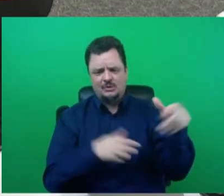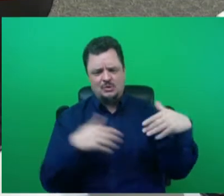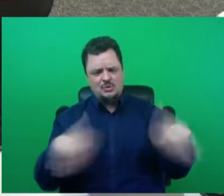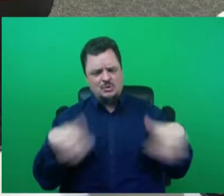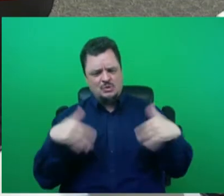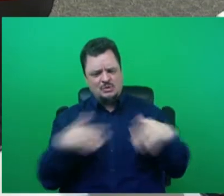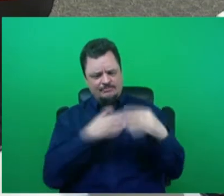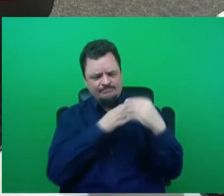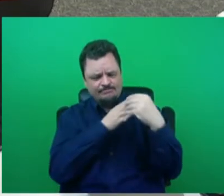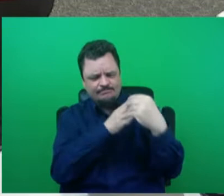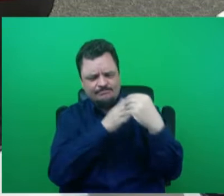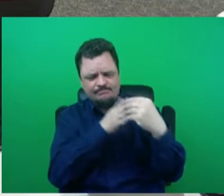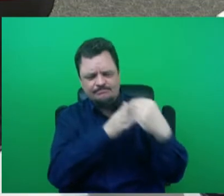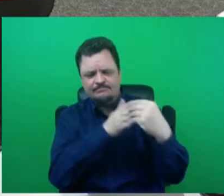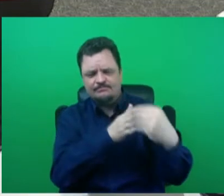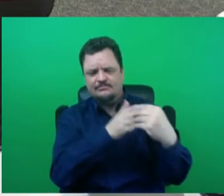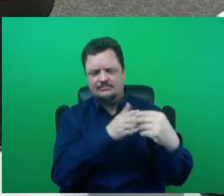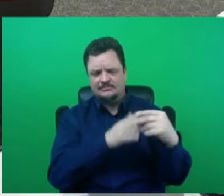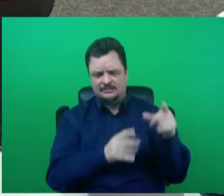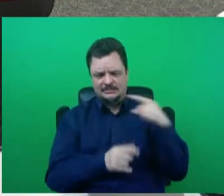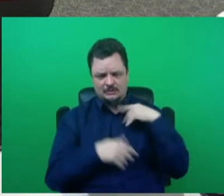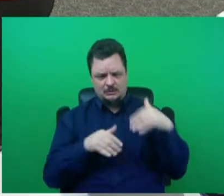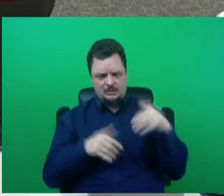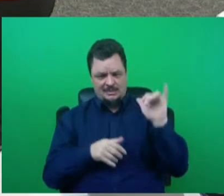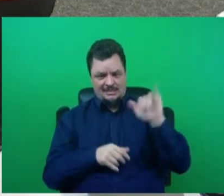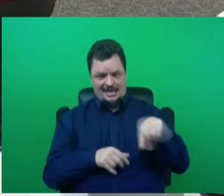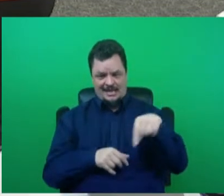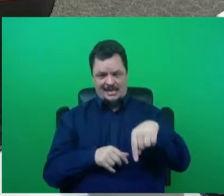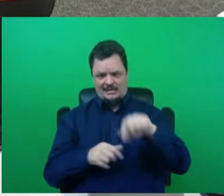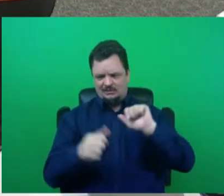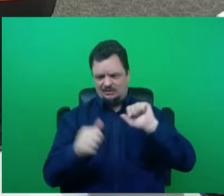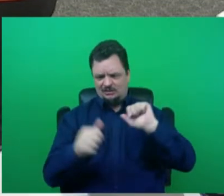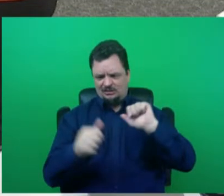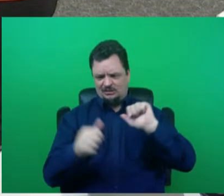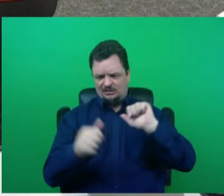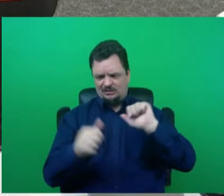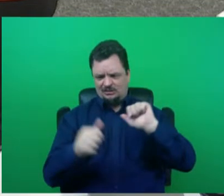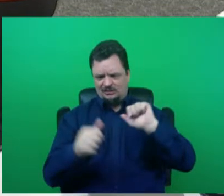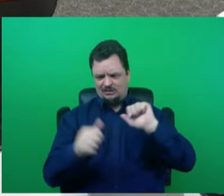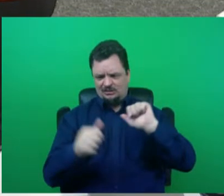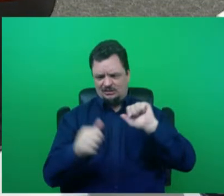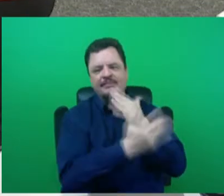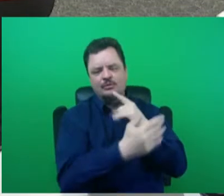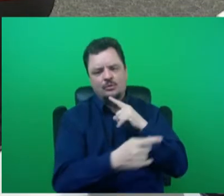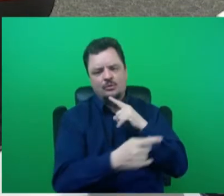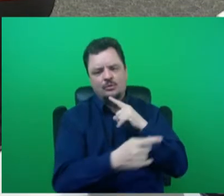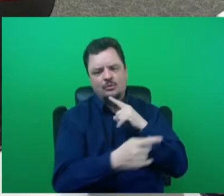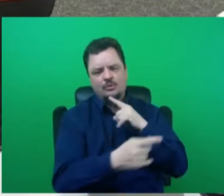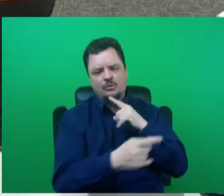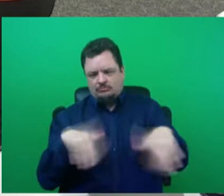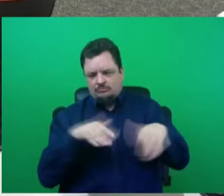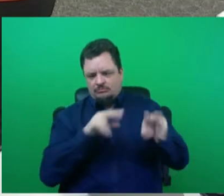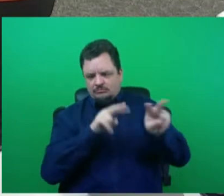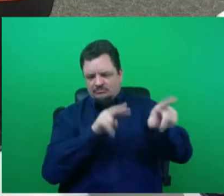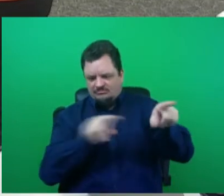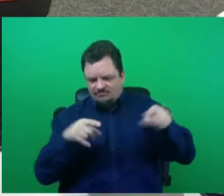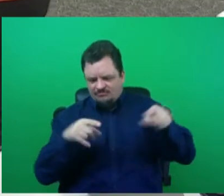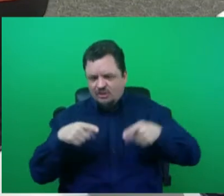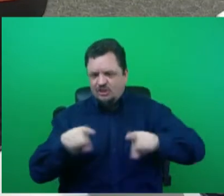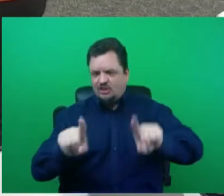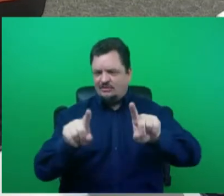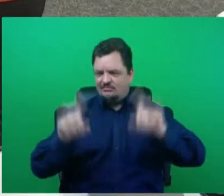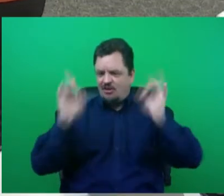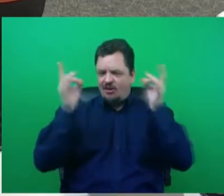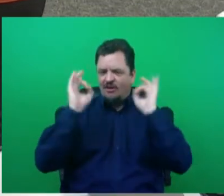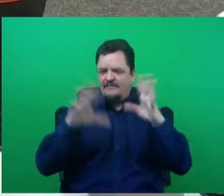incredible understatement, and I'm so grateful that we could look to you during that really challenging time. These nurses, it's just a portion of my